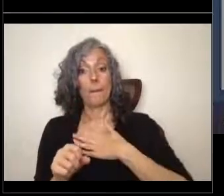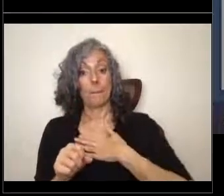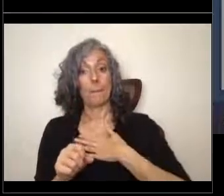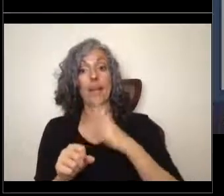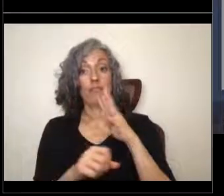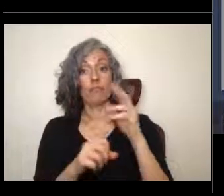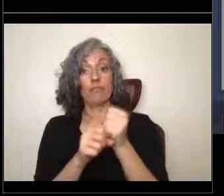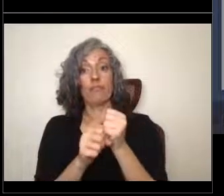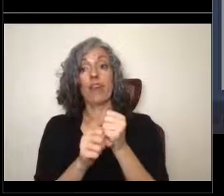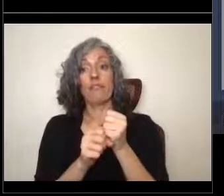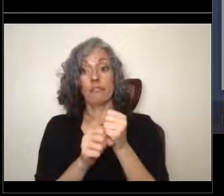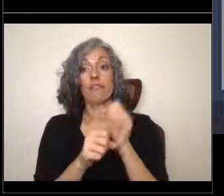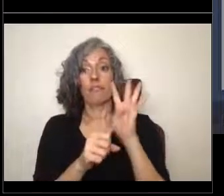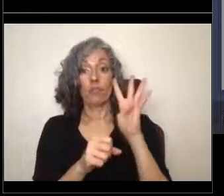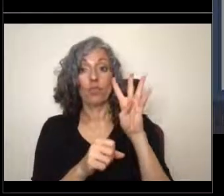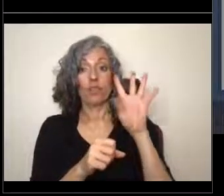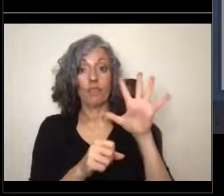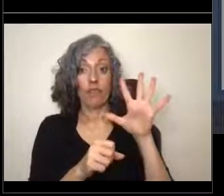experience with